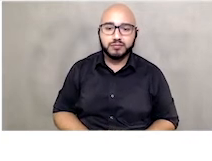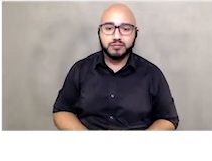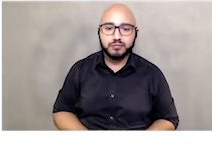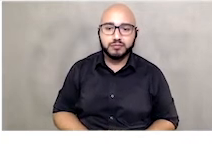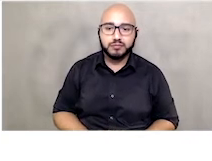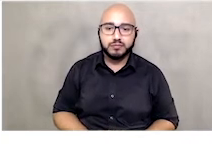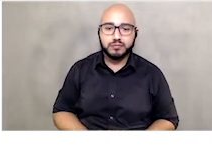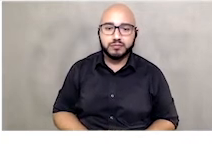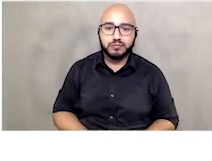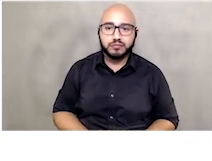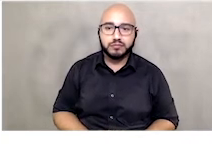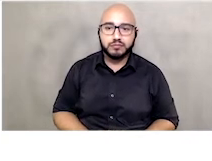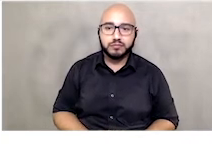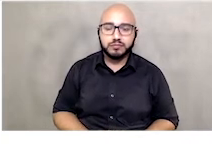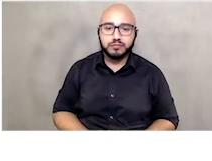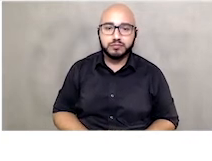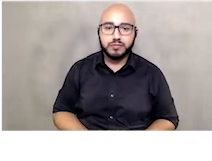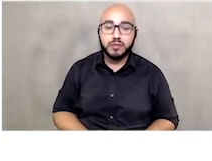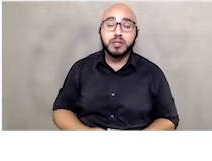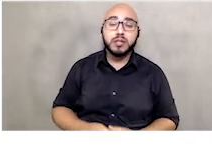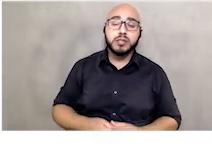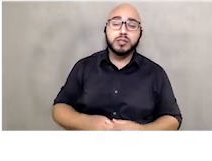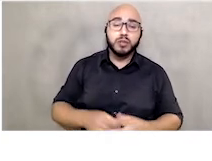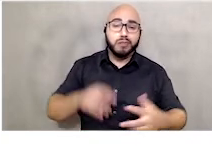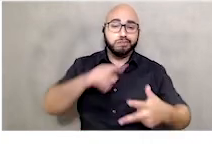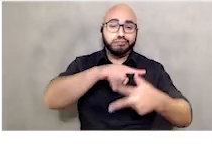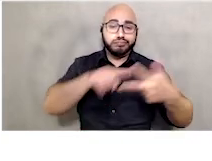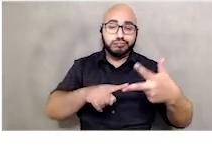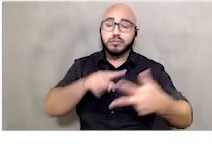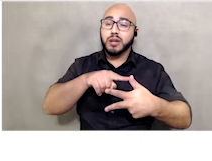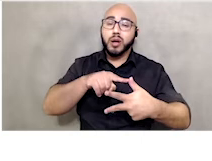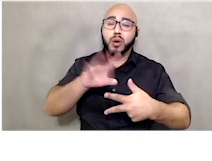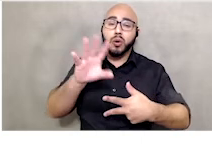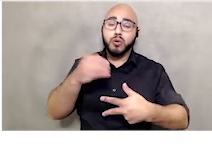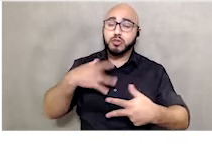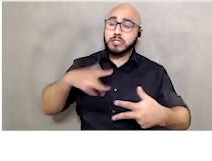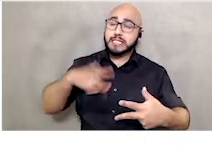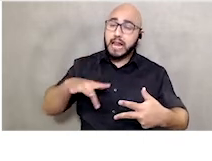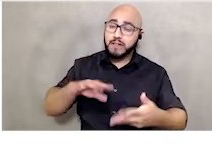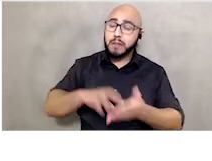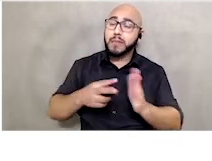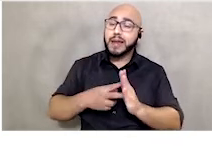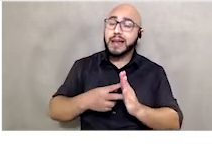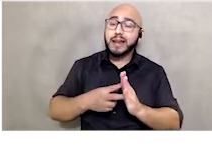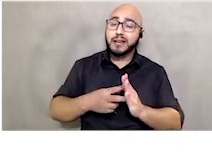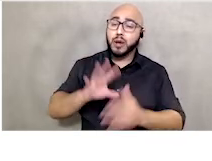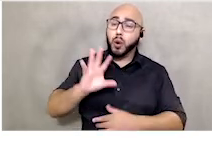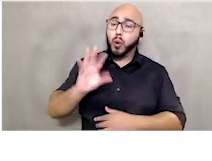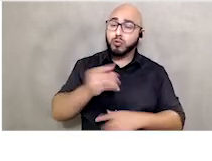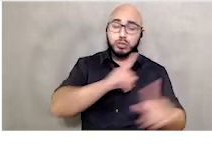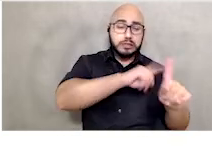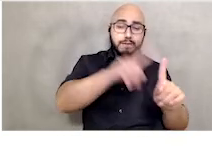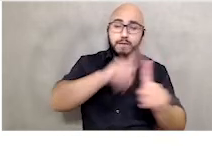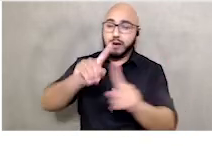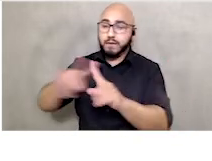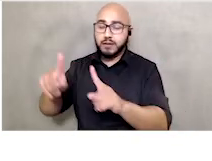And so these terms, cultural sensitivity, is being aware that cultural differences exist between people without assigning them a value,